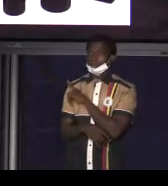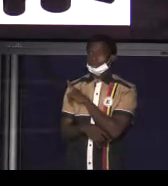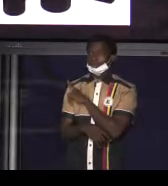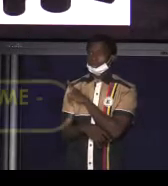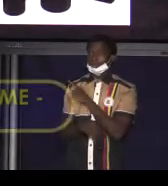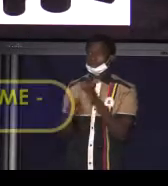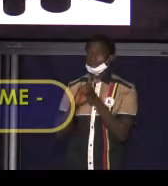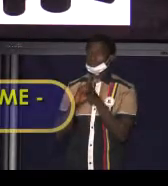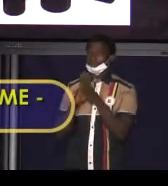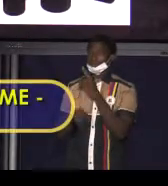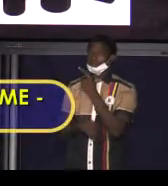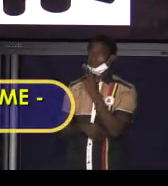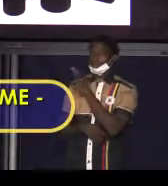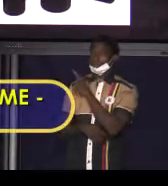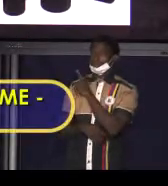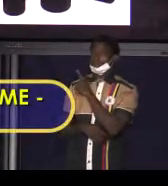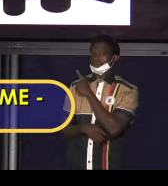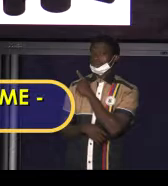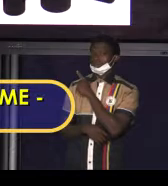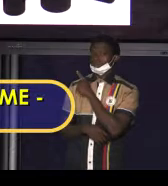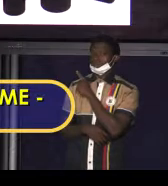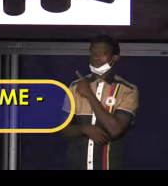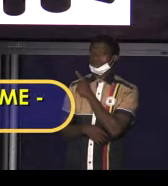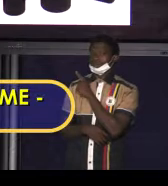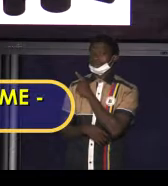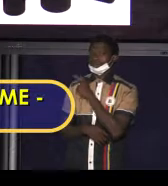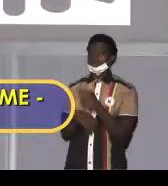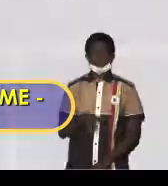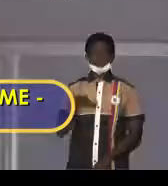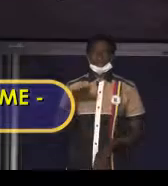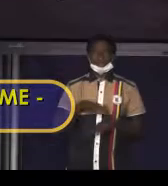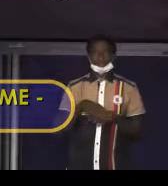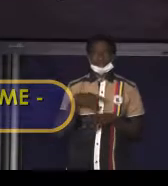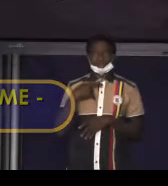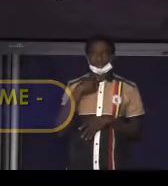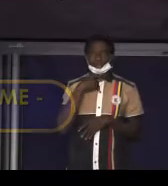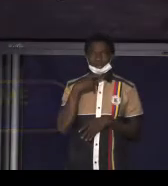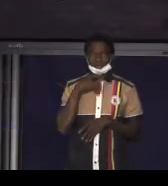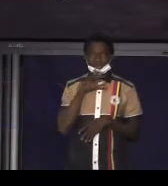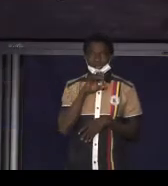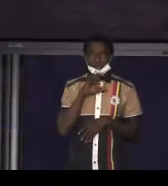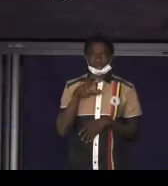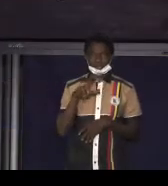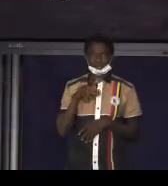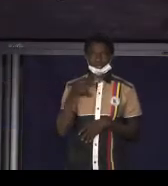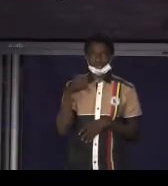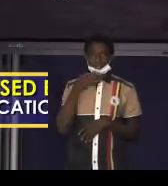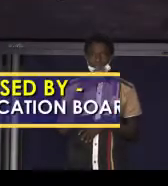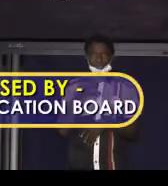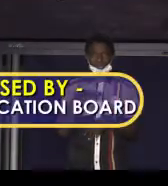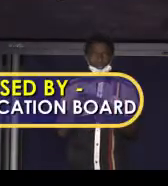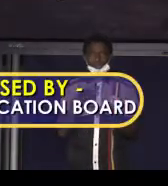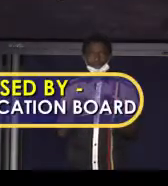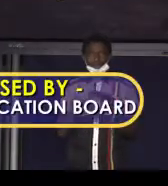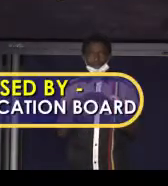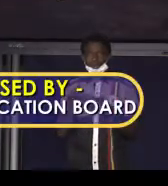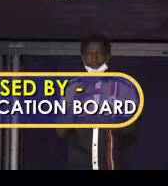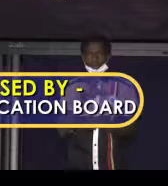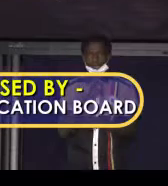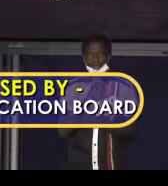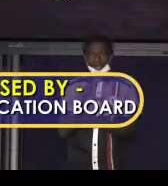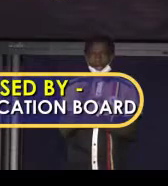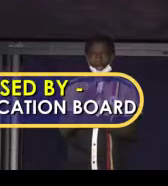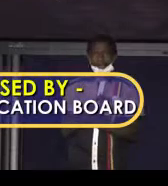example of dry cell. This is it. Still on dry cell, they are also